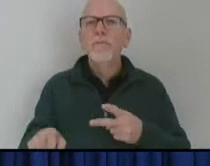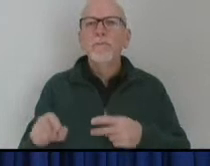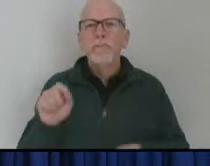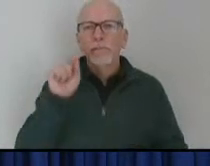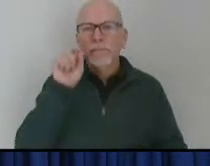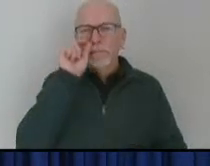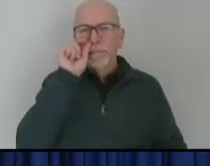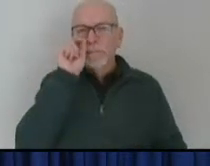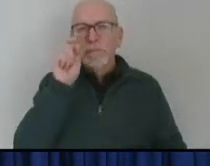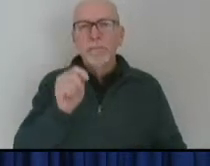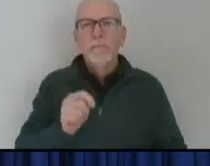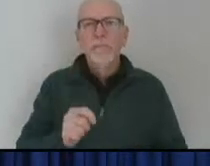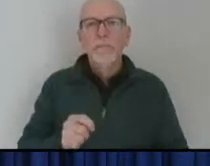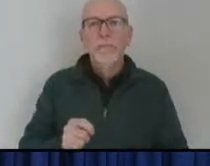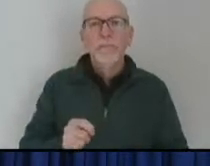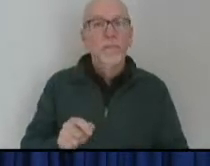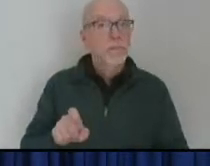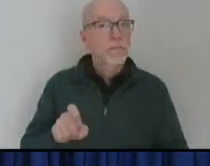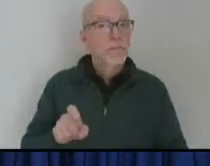Or maybe not.